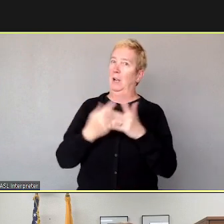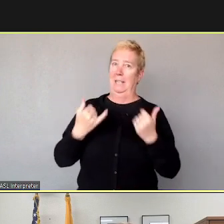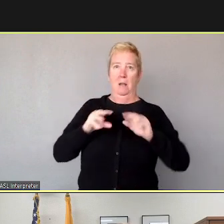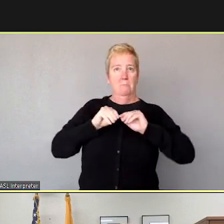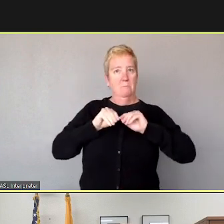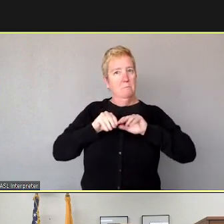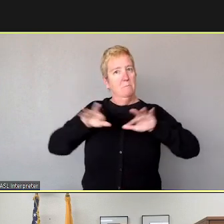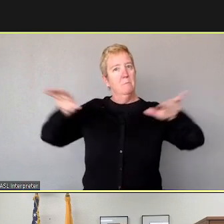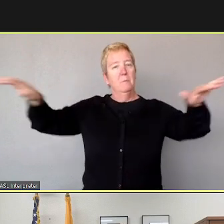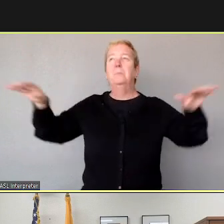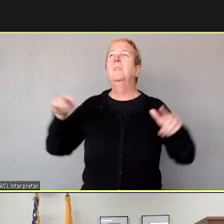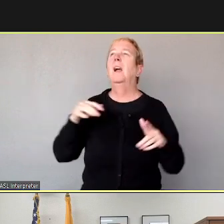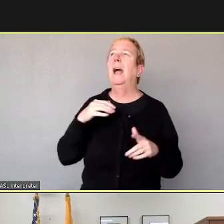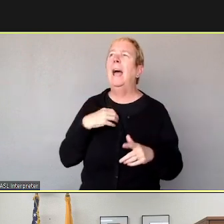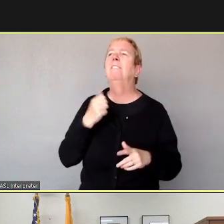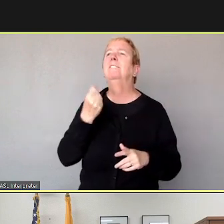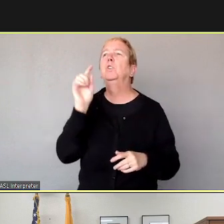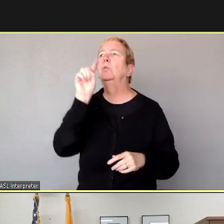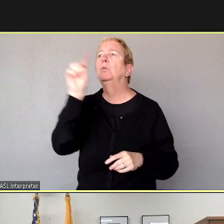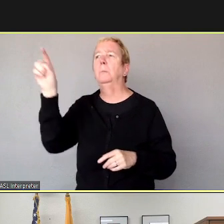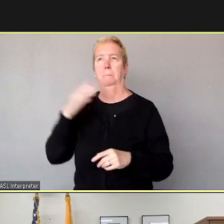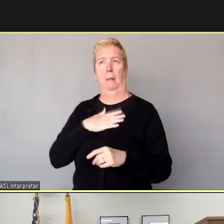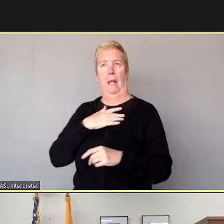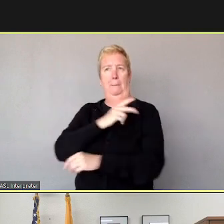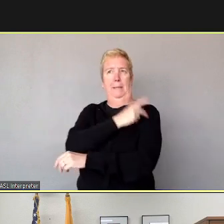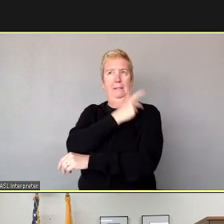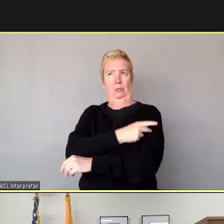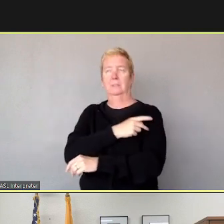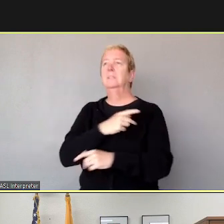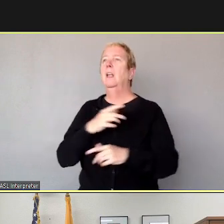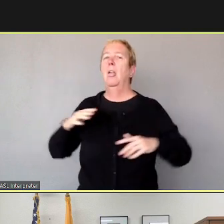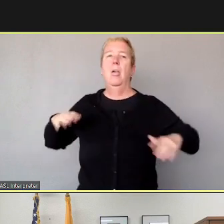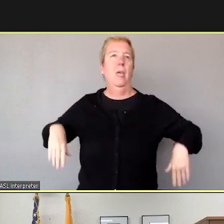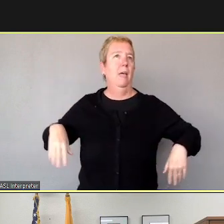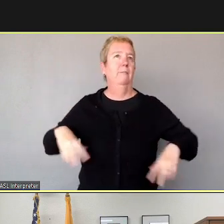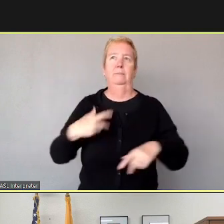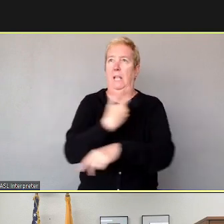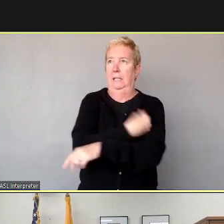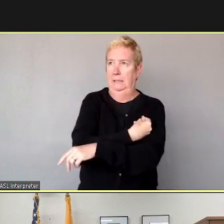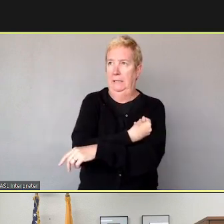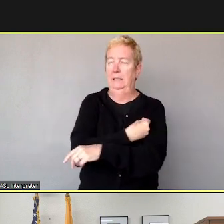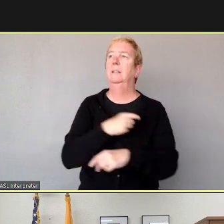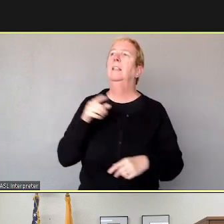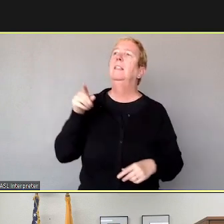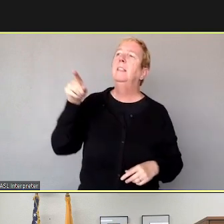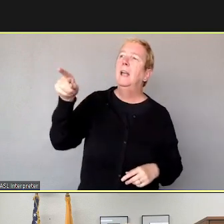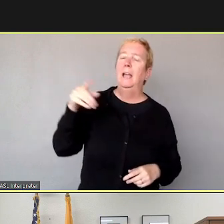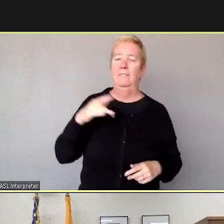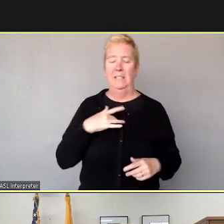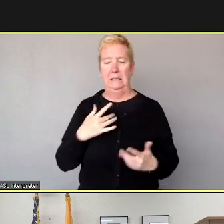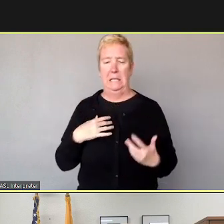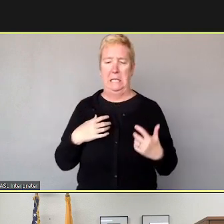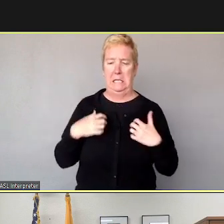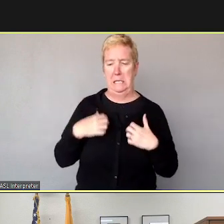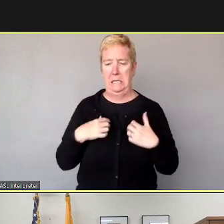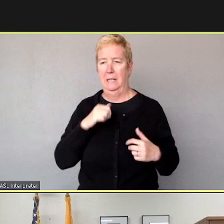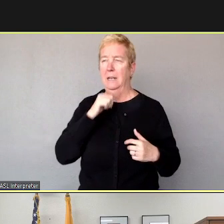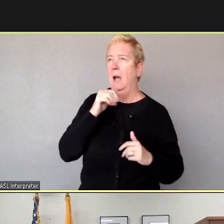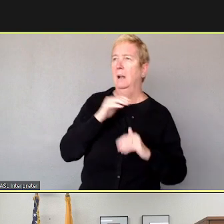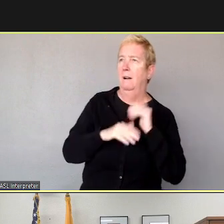couple patients who haven't been vaccinated yet, and they have concerns about some of the elements that go into making up the